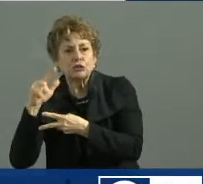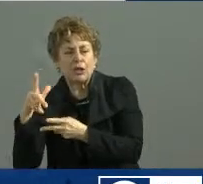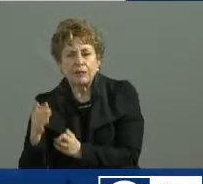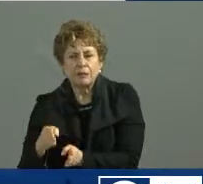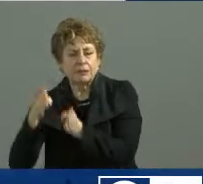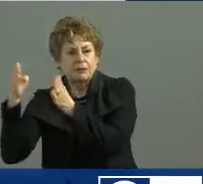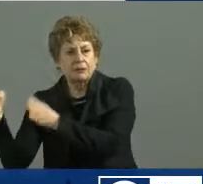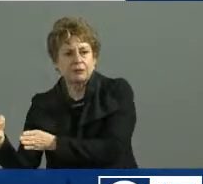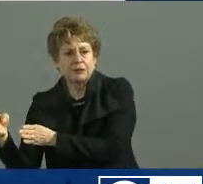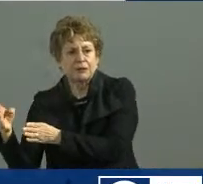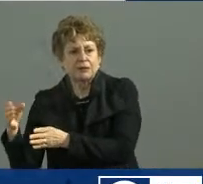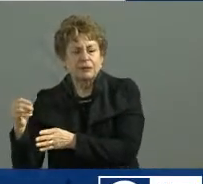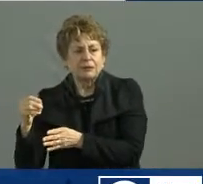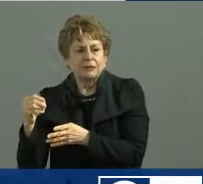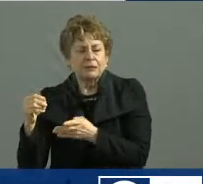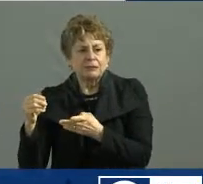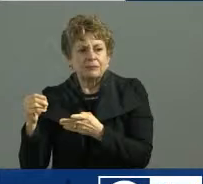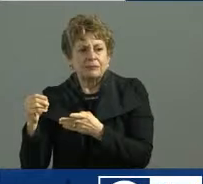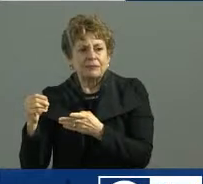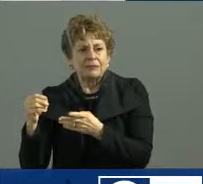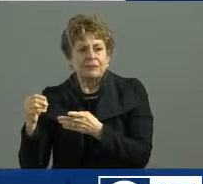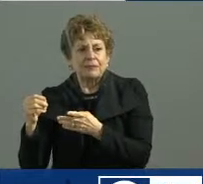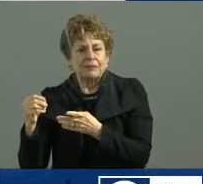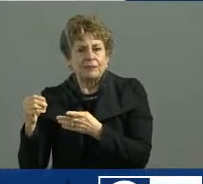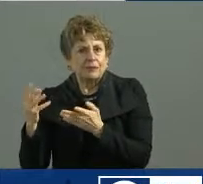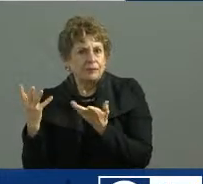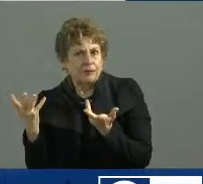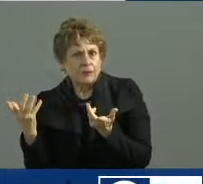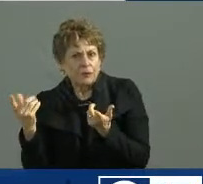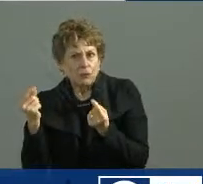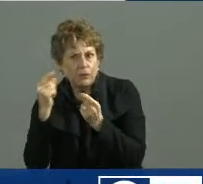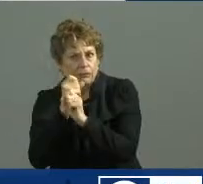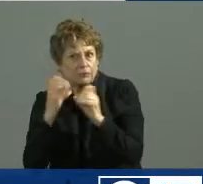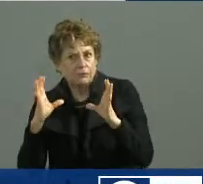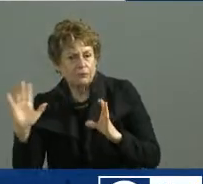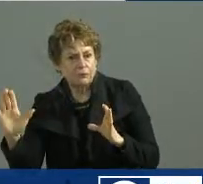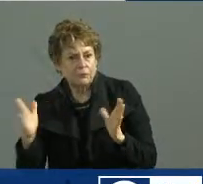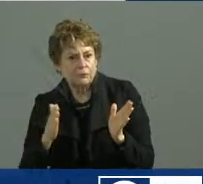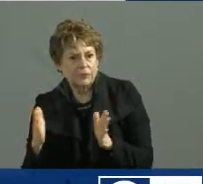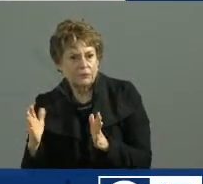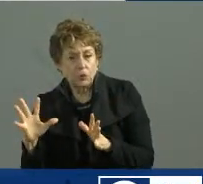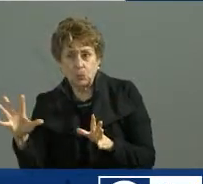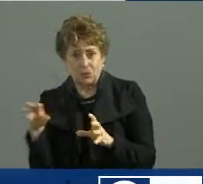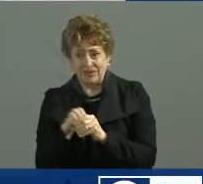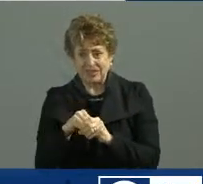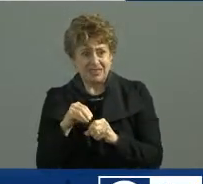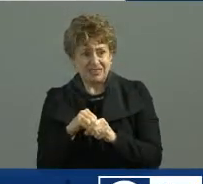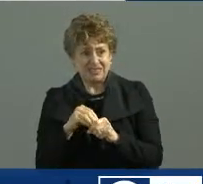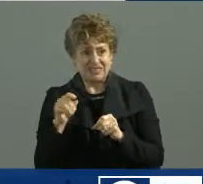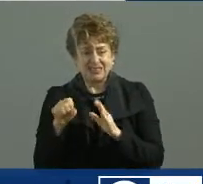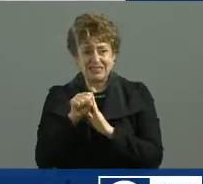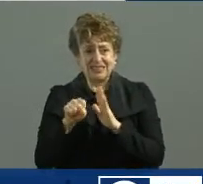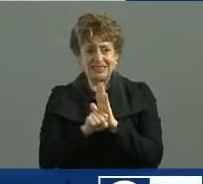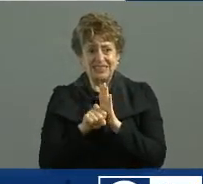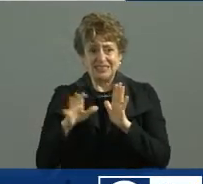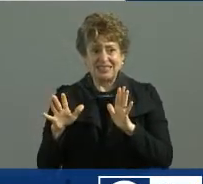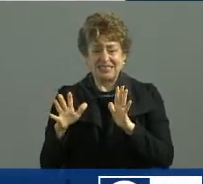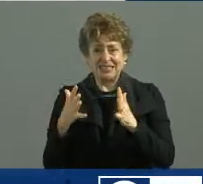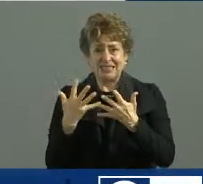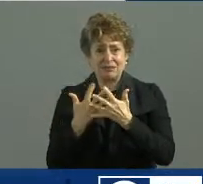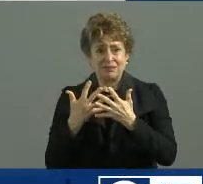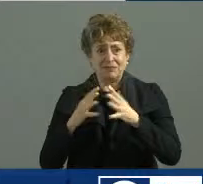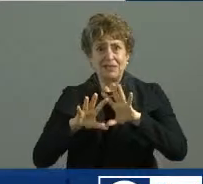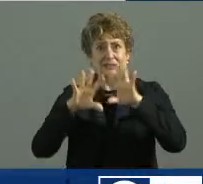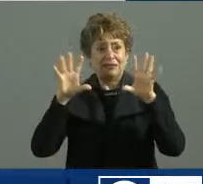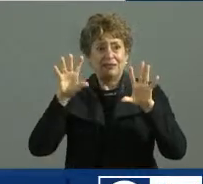And then just lastly, within the state inmate and jail inmate populations, will there